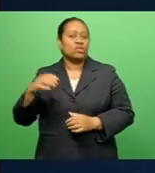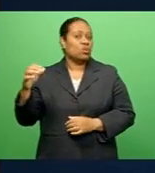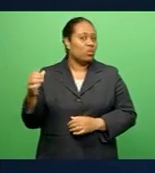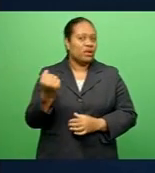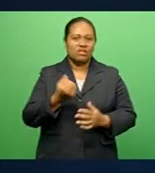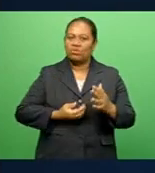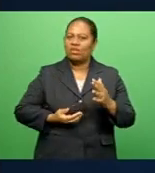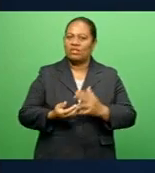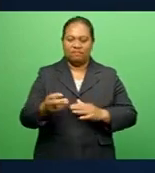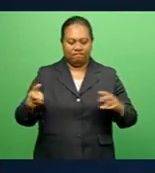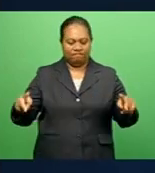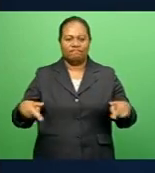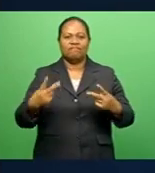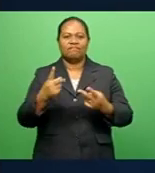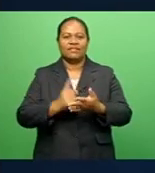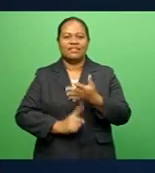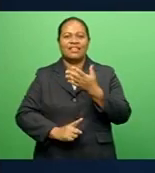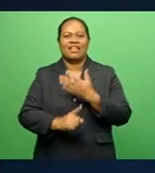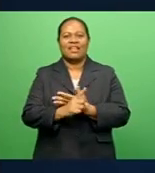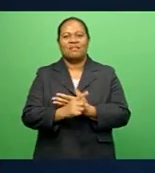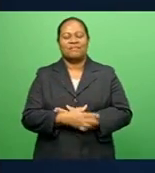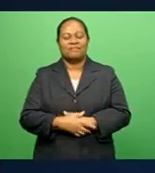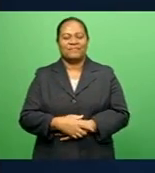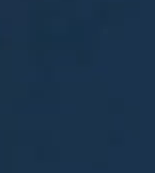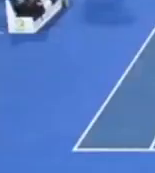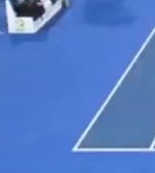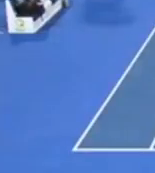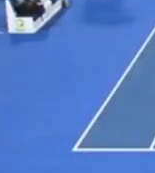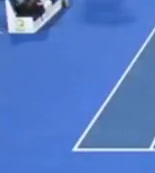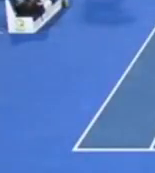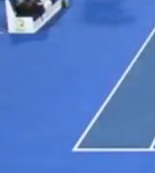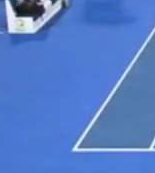through the semi-final of the Qatar Open in Doha.